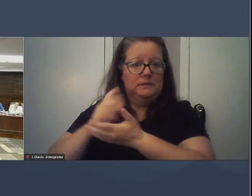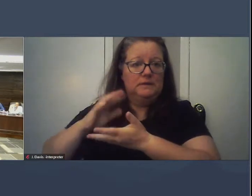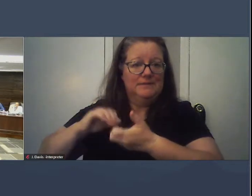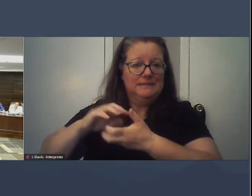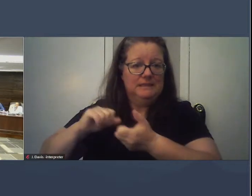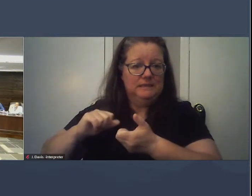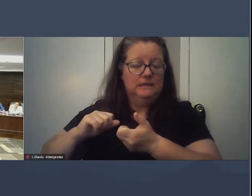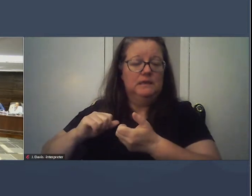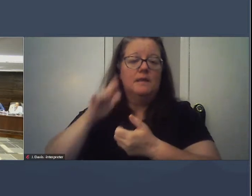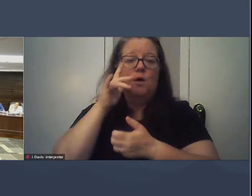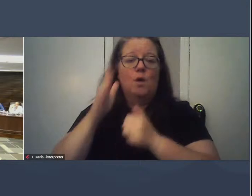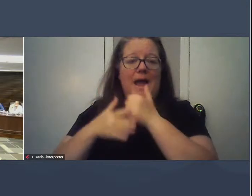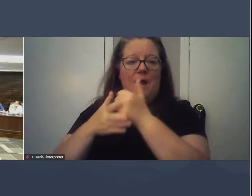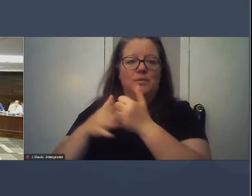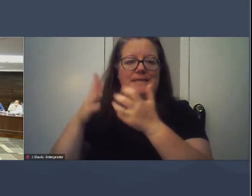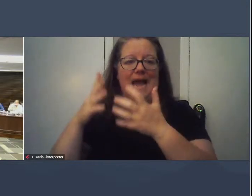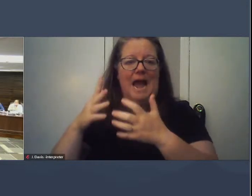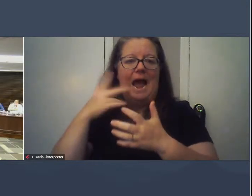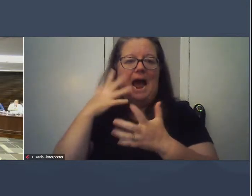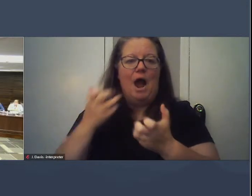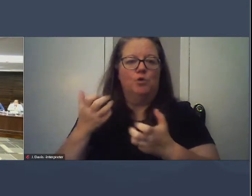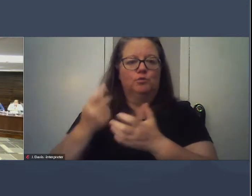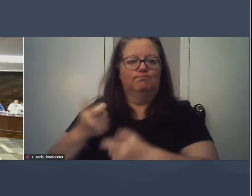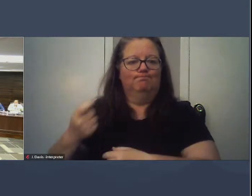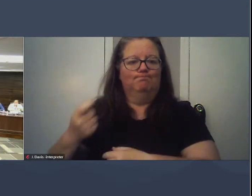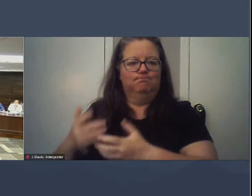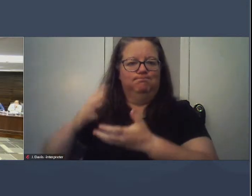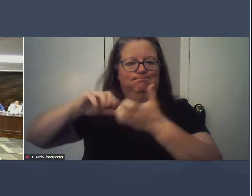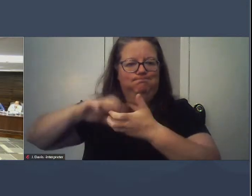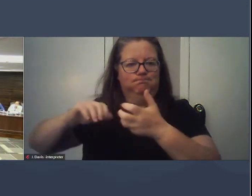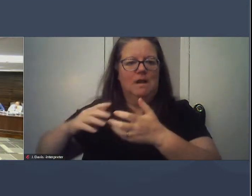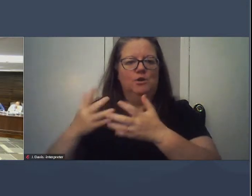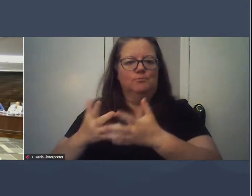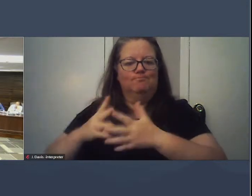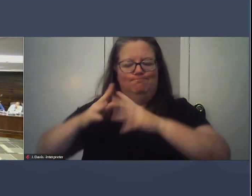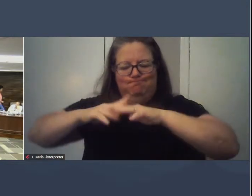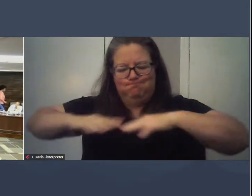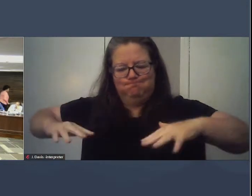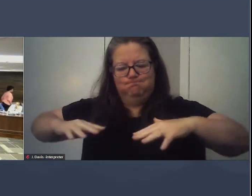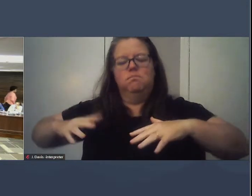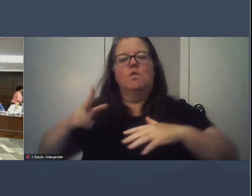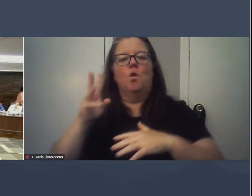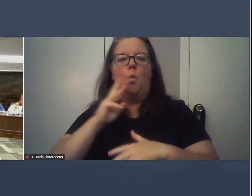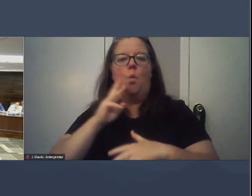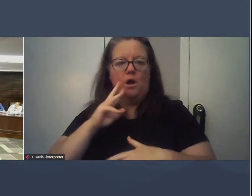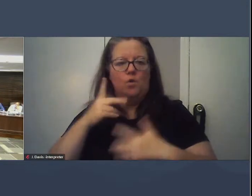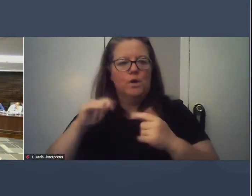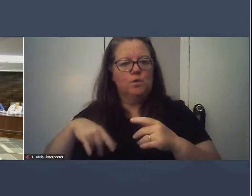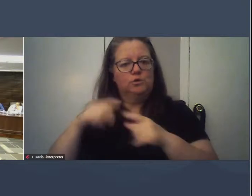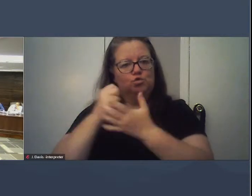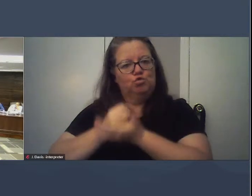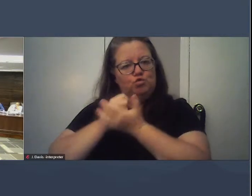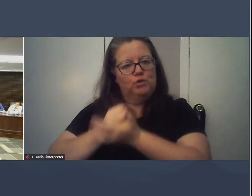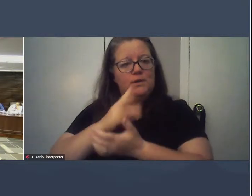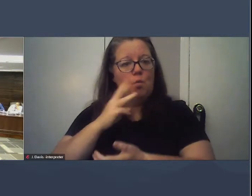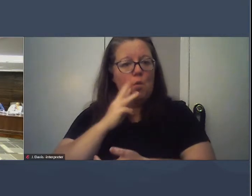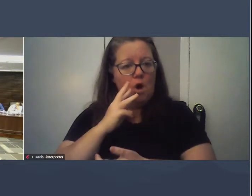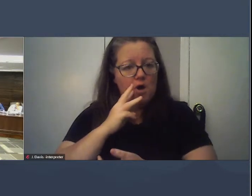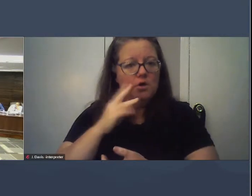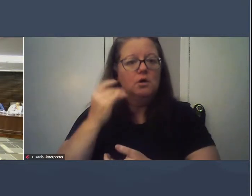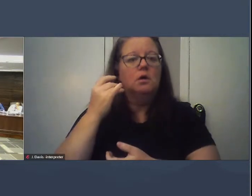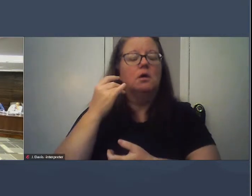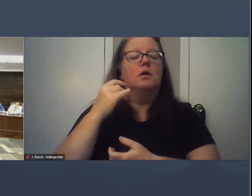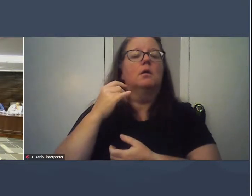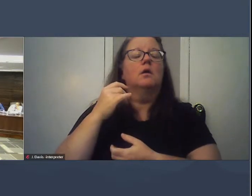pilot testing, was how we would take the water out, how we would treat the water. And so ultimately we will treat that water, once we extract it from the